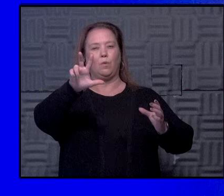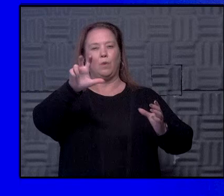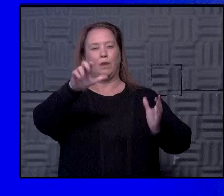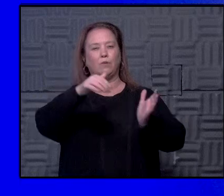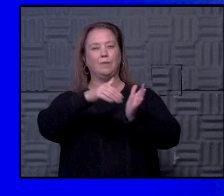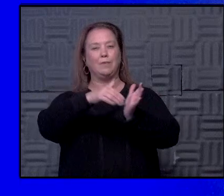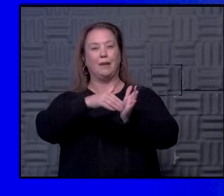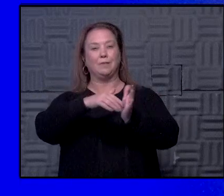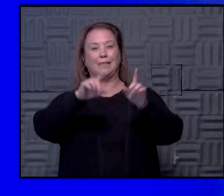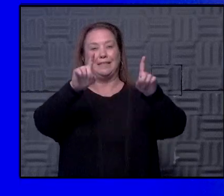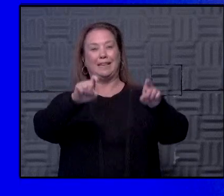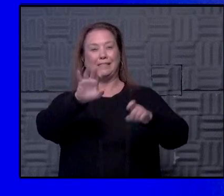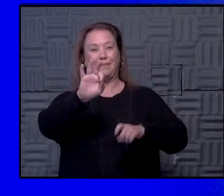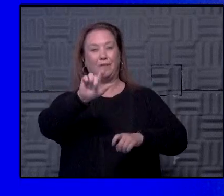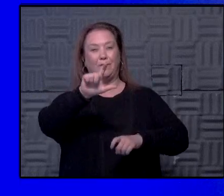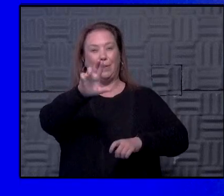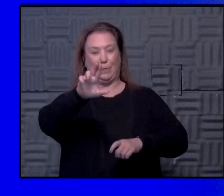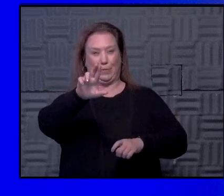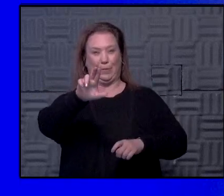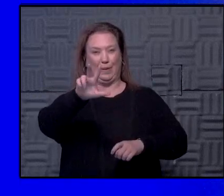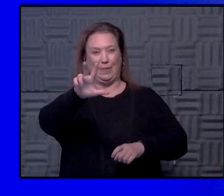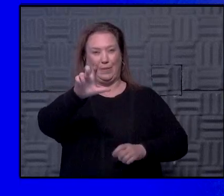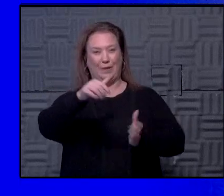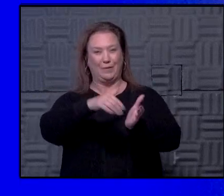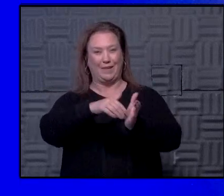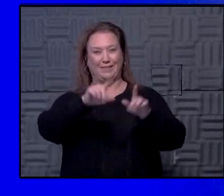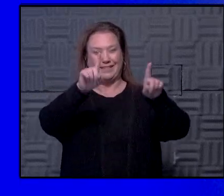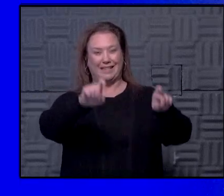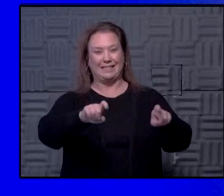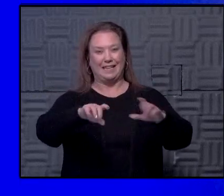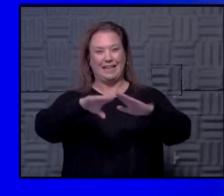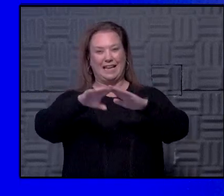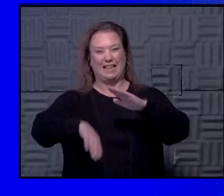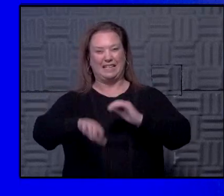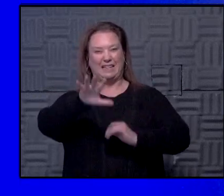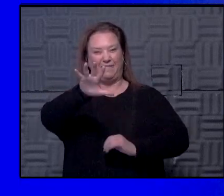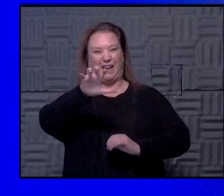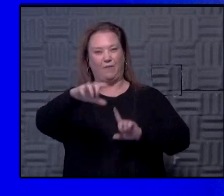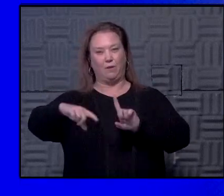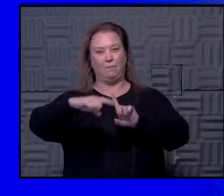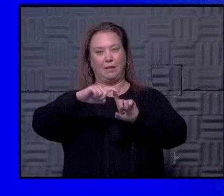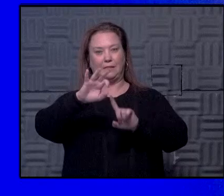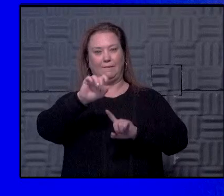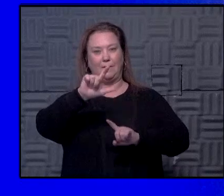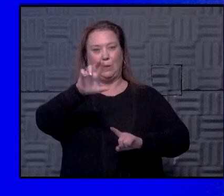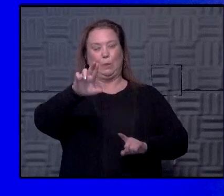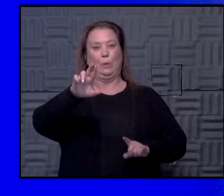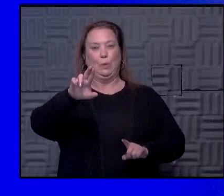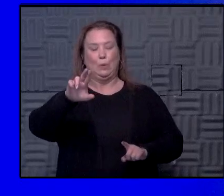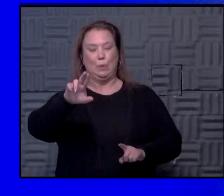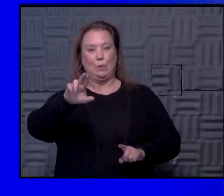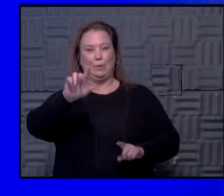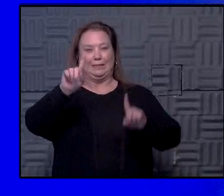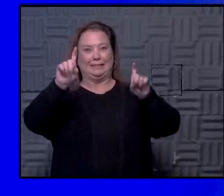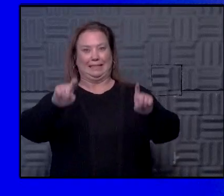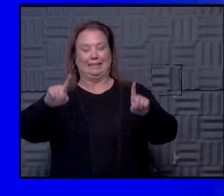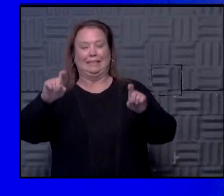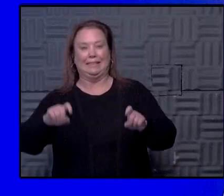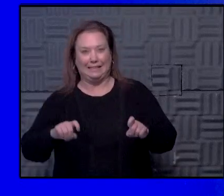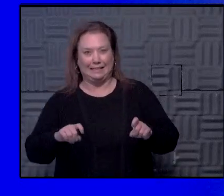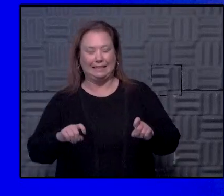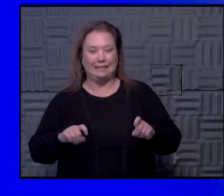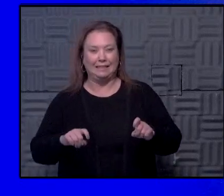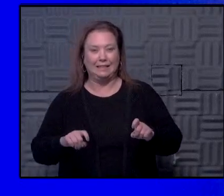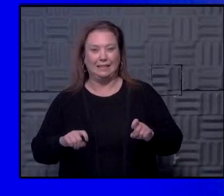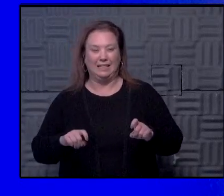300,000 tests for influenza performed, and there were just under 500 positive influenza tests that